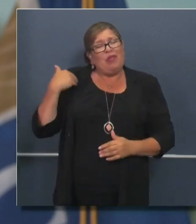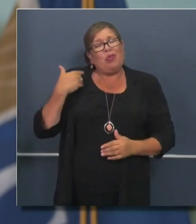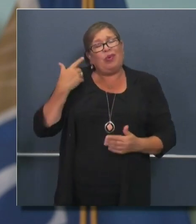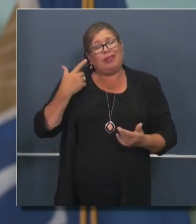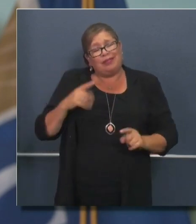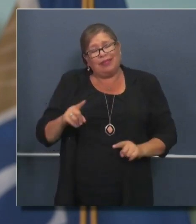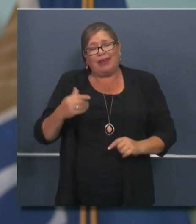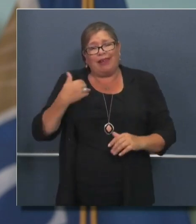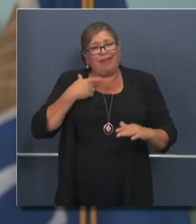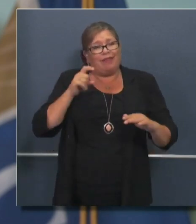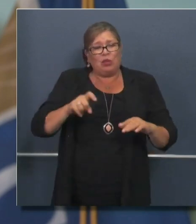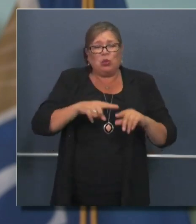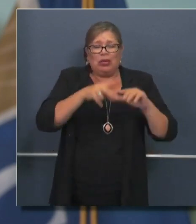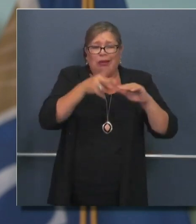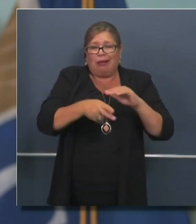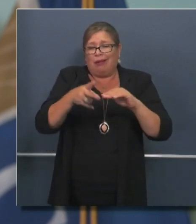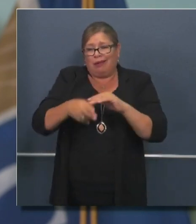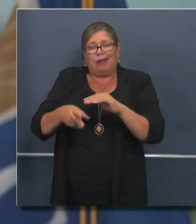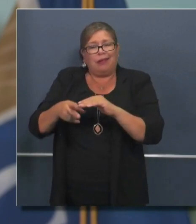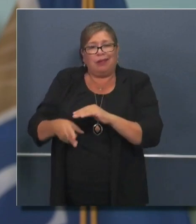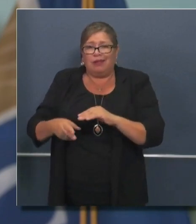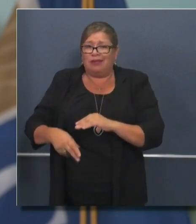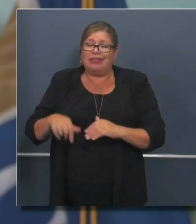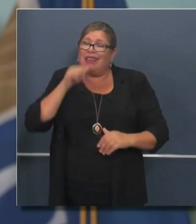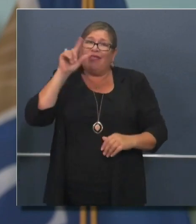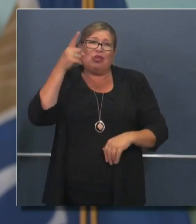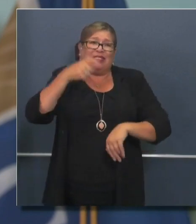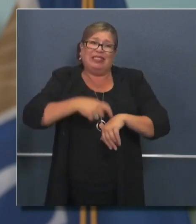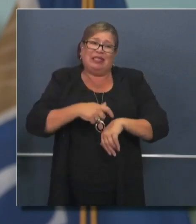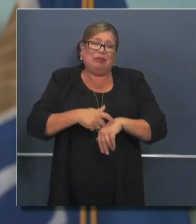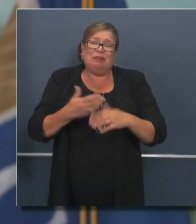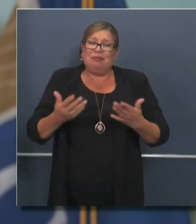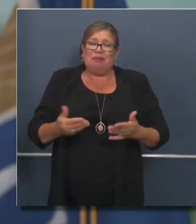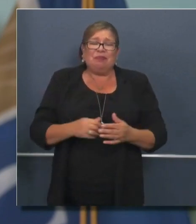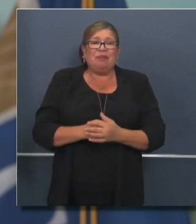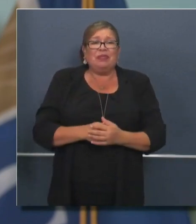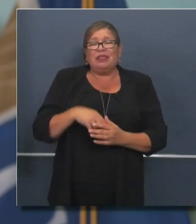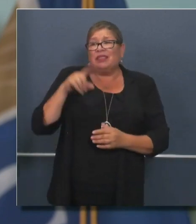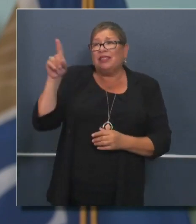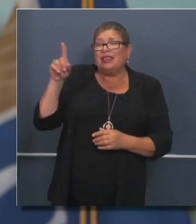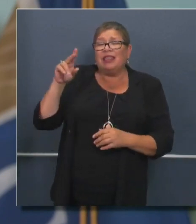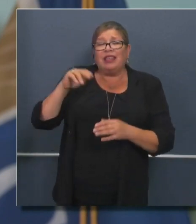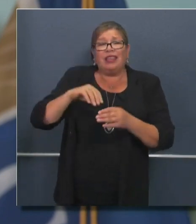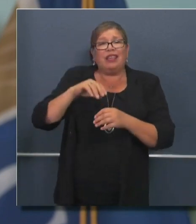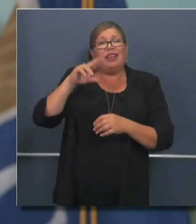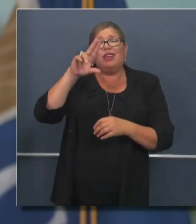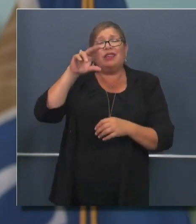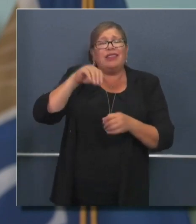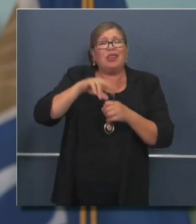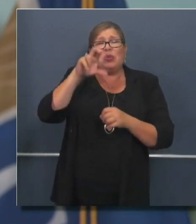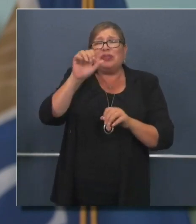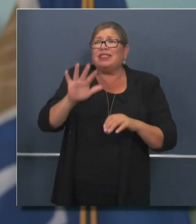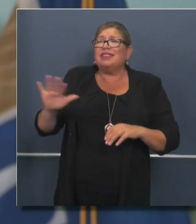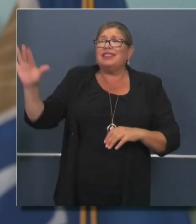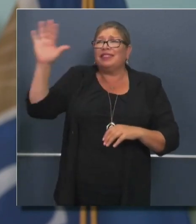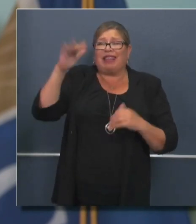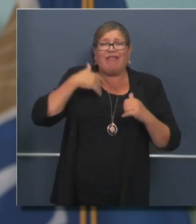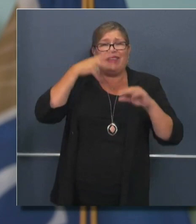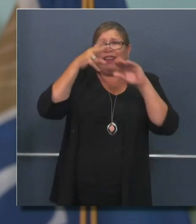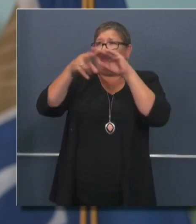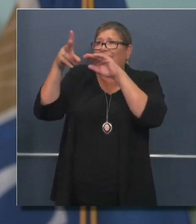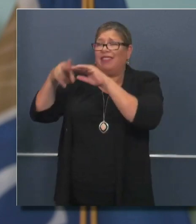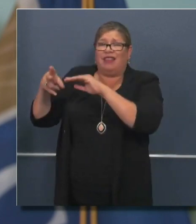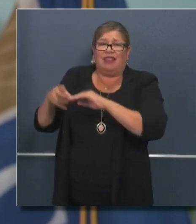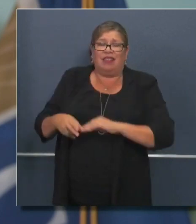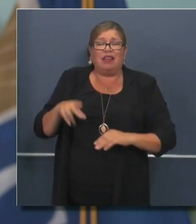are being felt all across this country. You saw Governor Murphy, just as an example, today in New Jersey, announce a rather